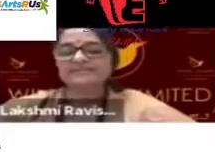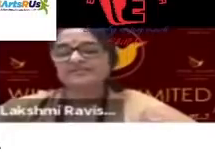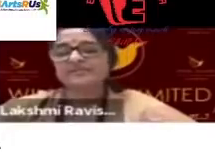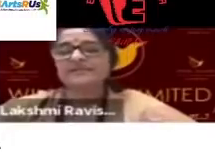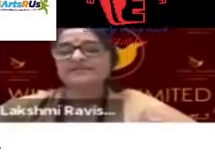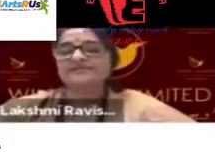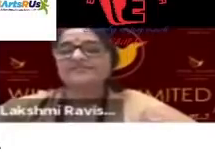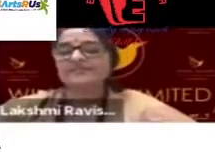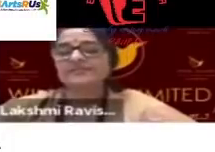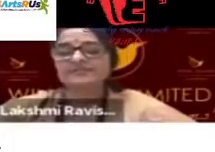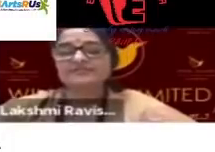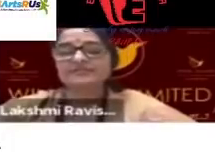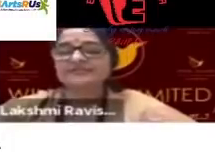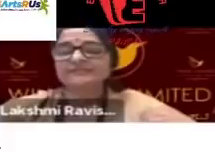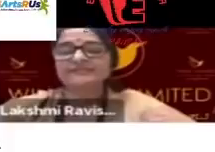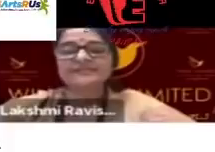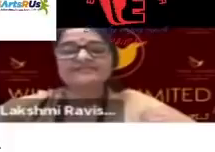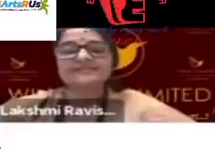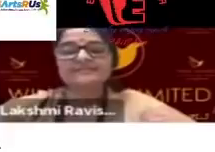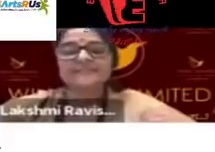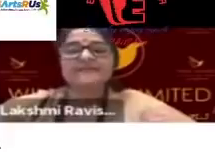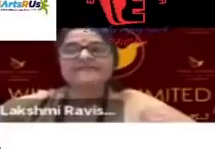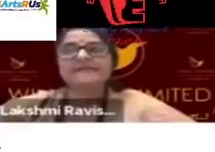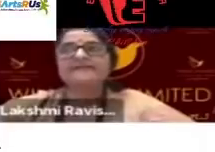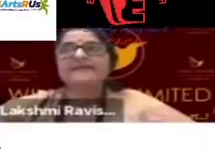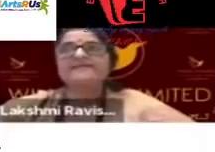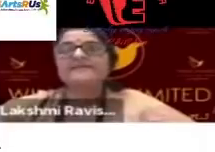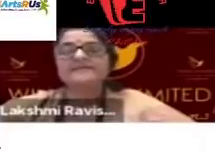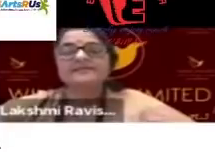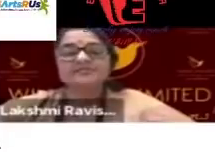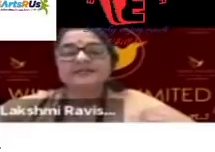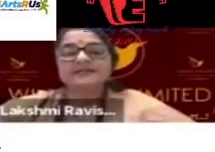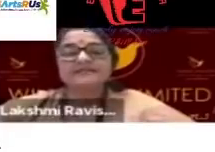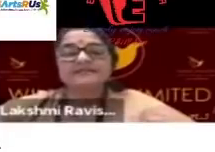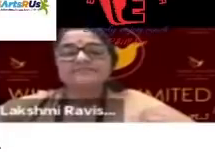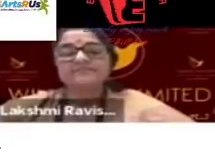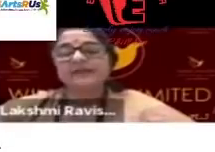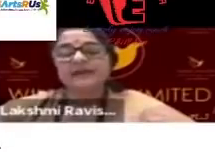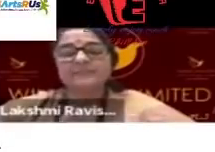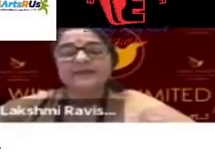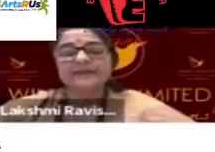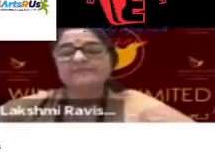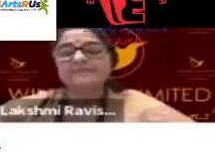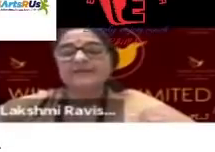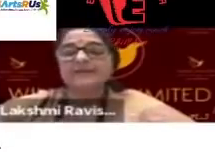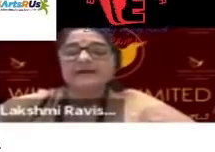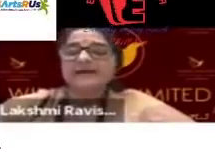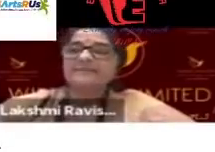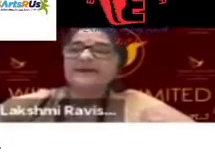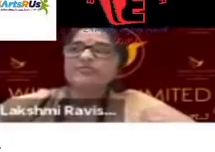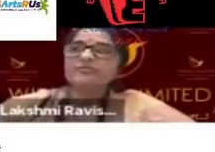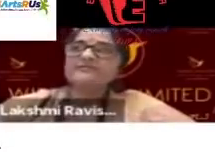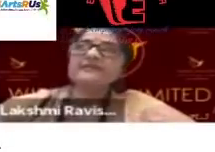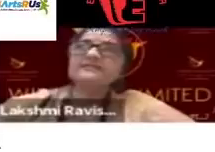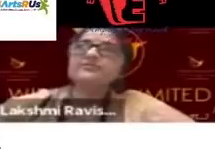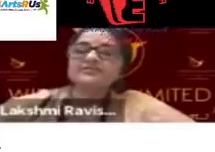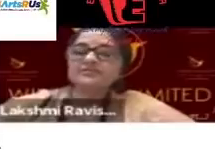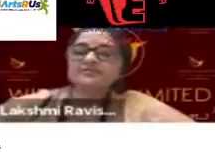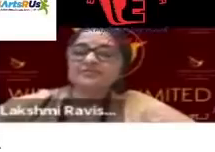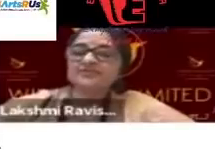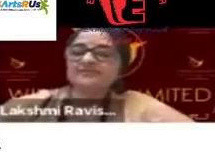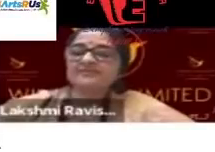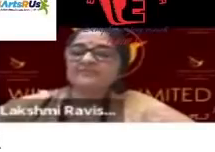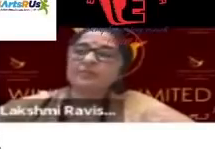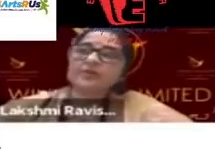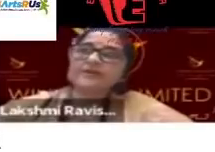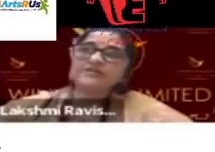encouragement given by the then Director for Disabilities that I decided to start IBAT. IBAT was started with